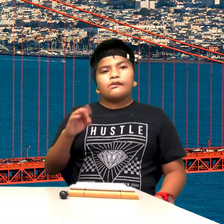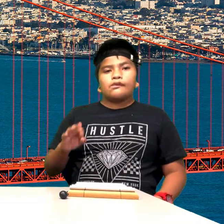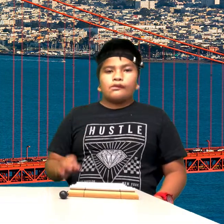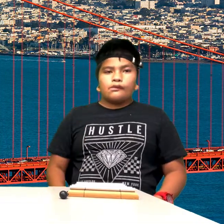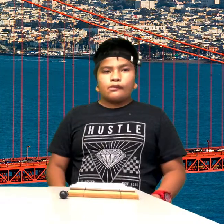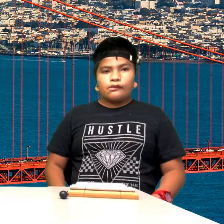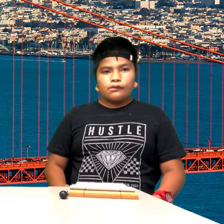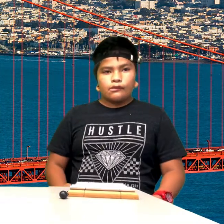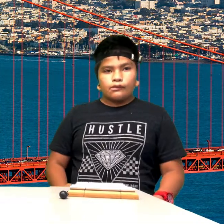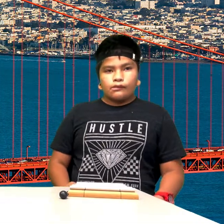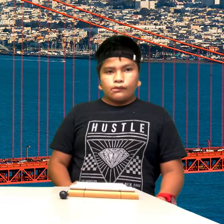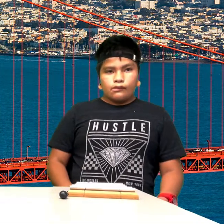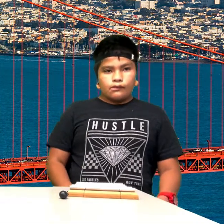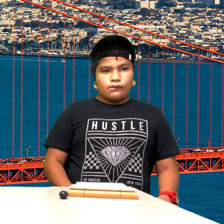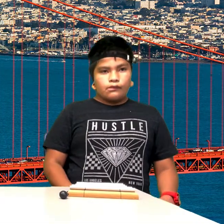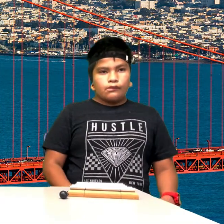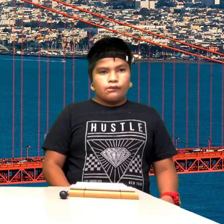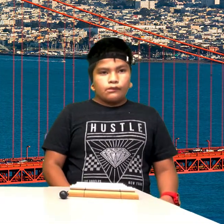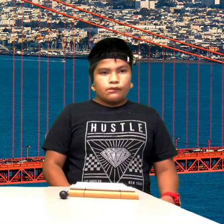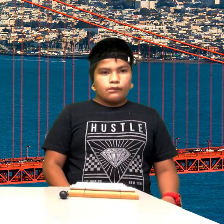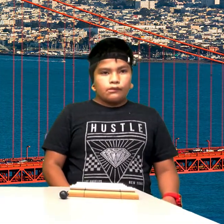I'm moving to San Francisco.